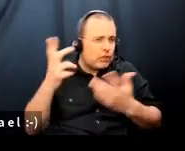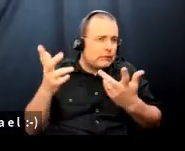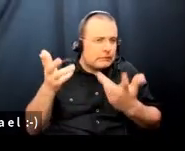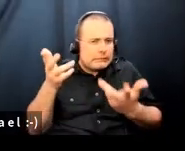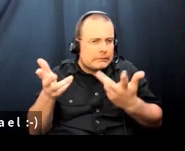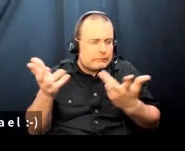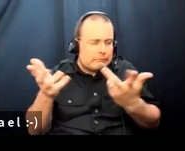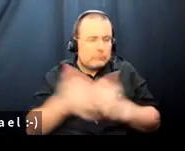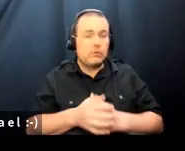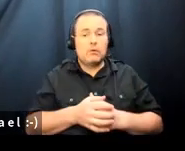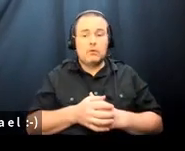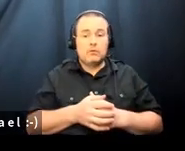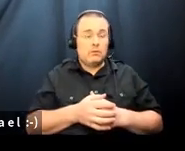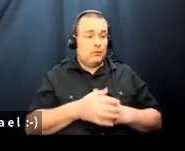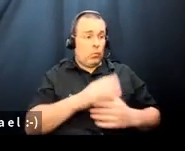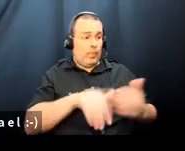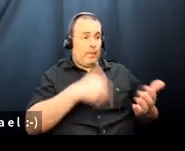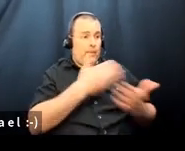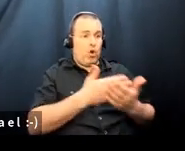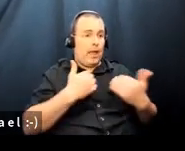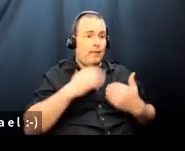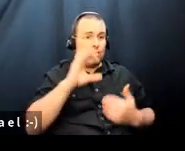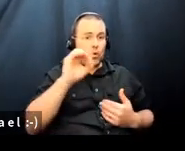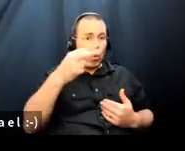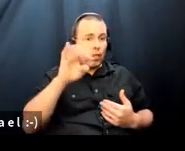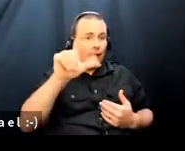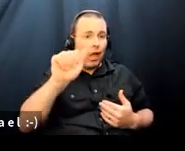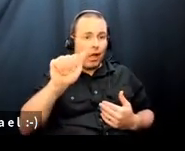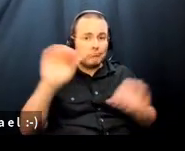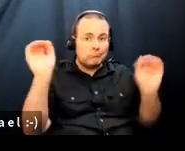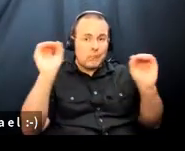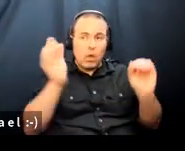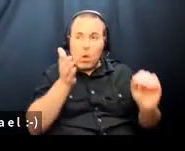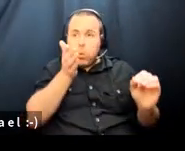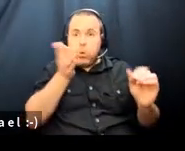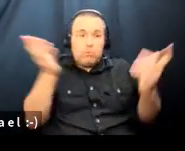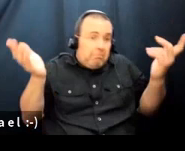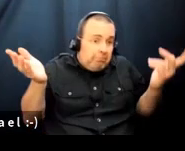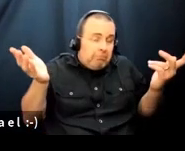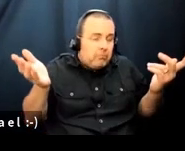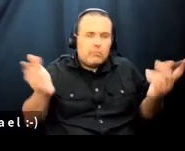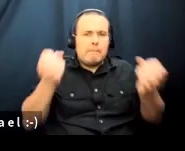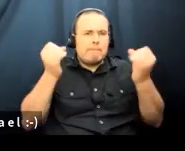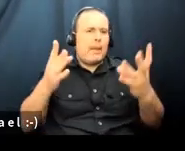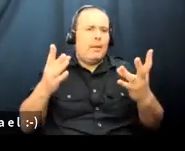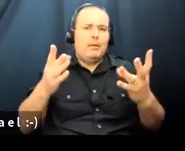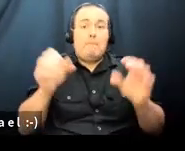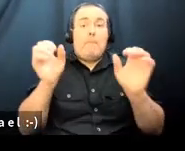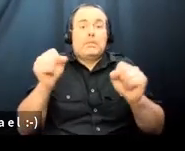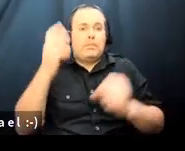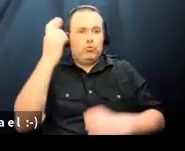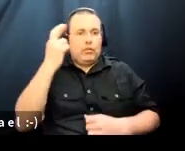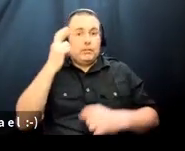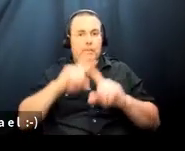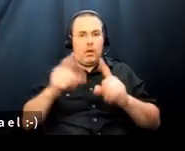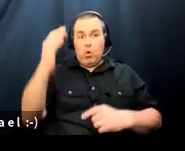Is it because they were born without a cochlea? I mean, there are lots of possible reasons, but knowing that